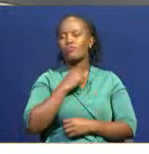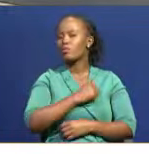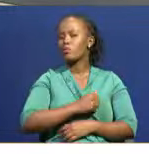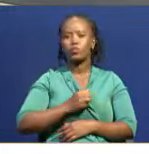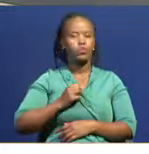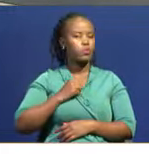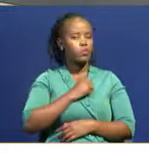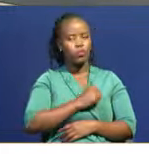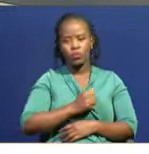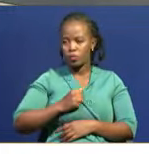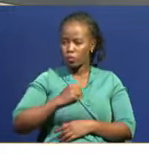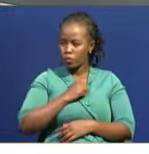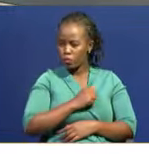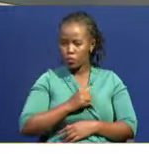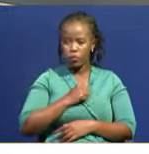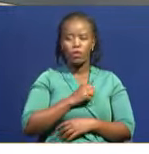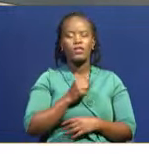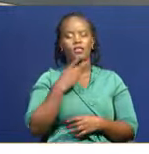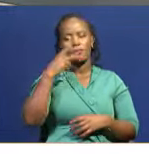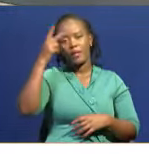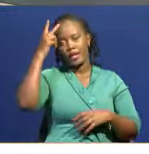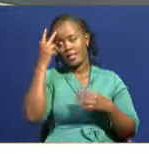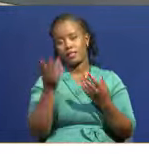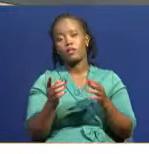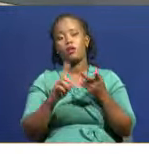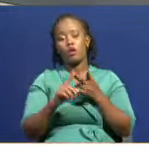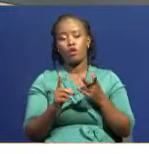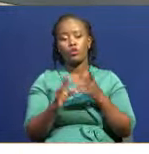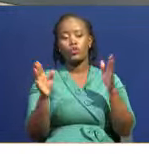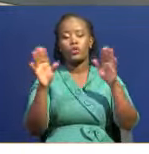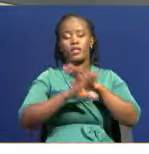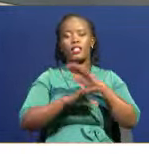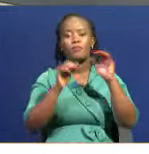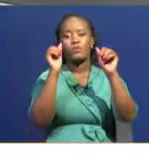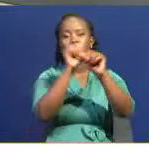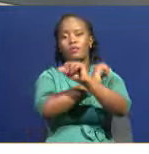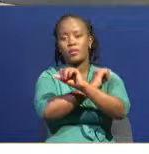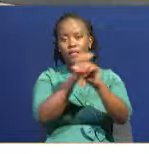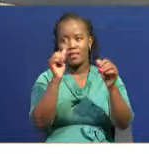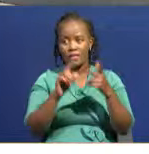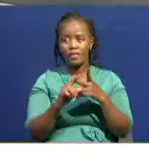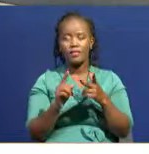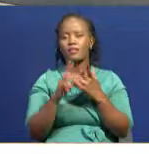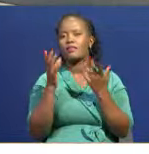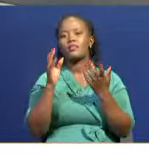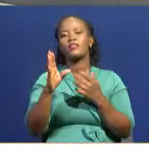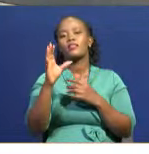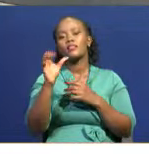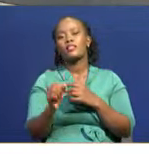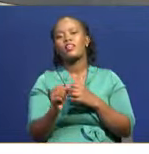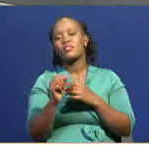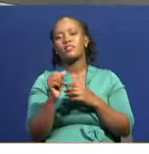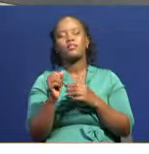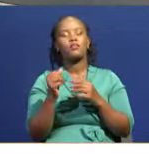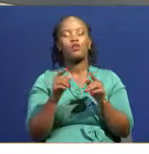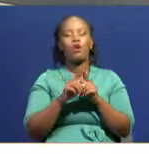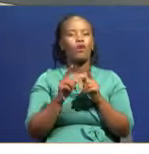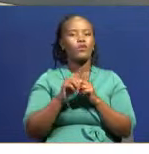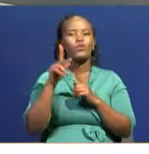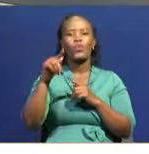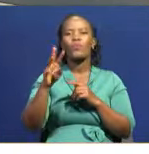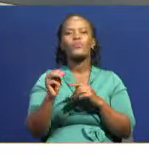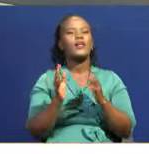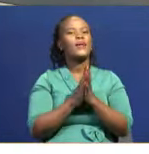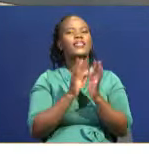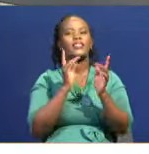as well as relatives and the schooling fraternity. The deputy president, prime cabinet secretary, former prime minister, that is Raila Amolo Odinga, among other